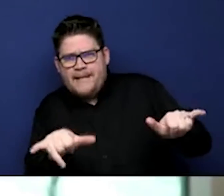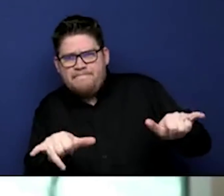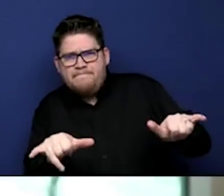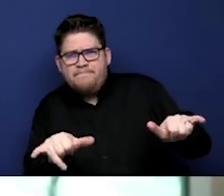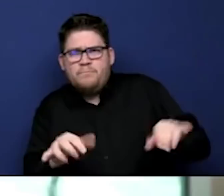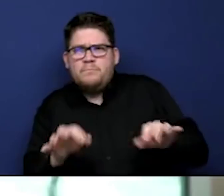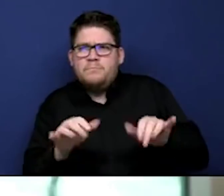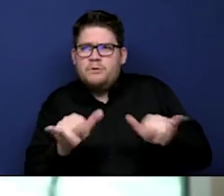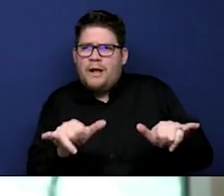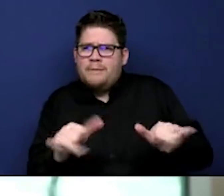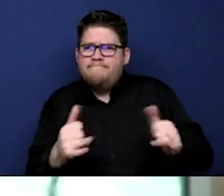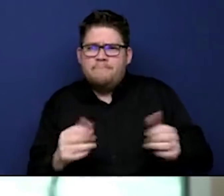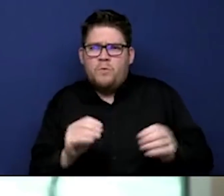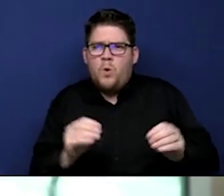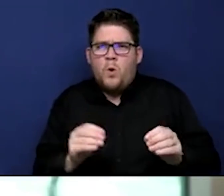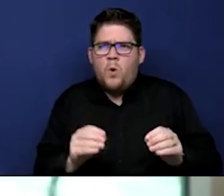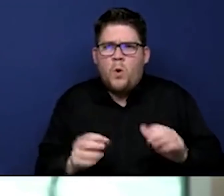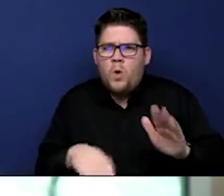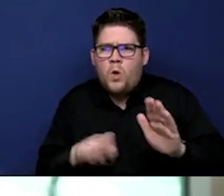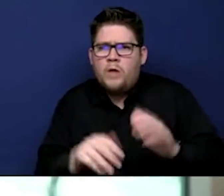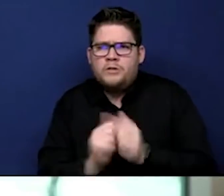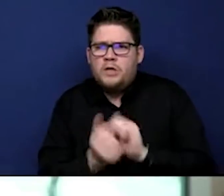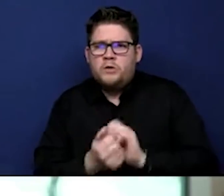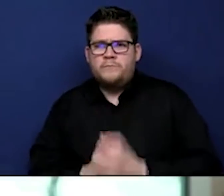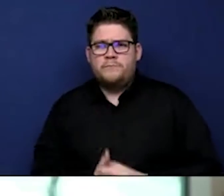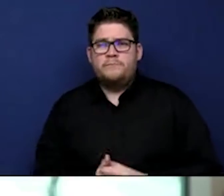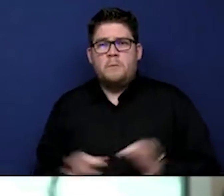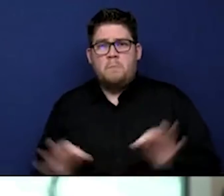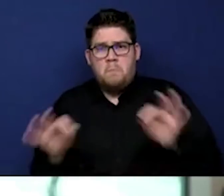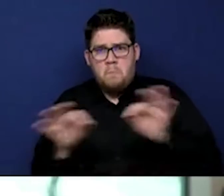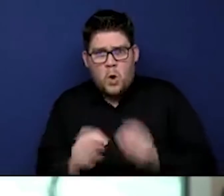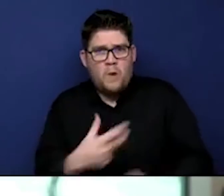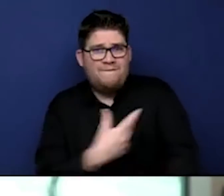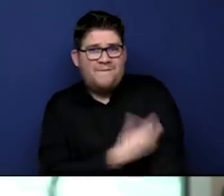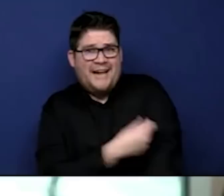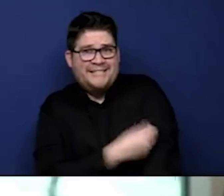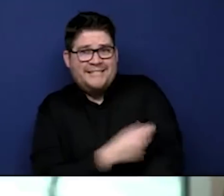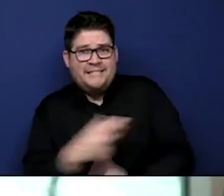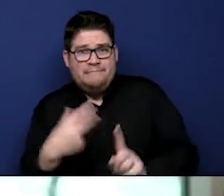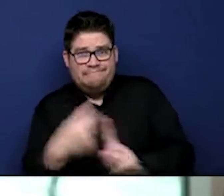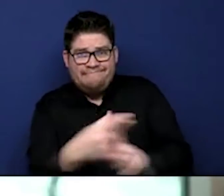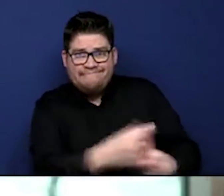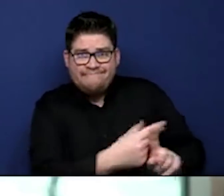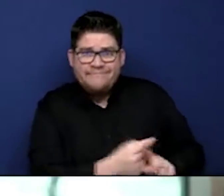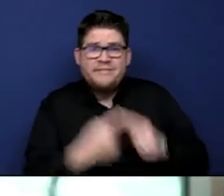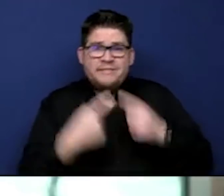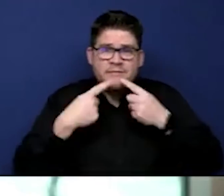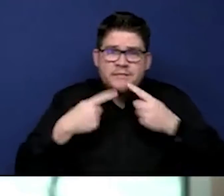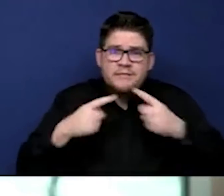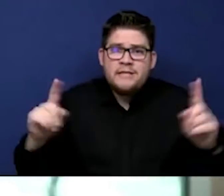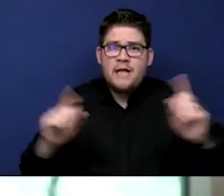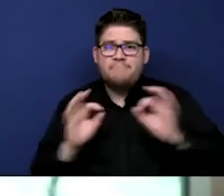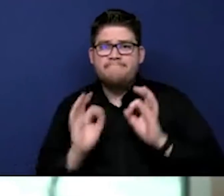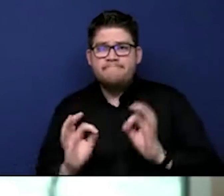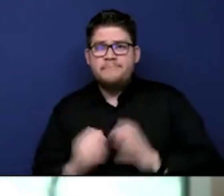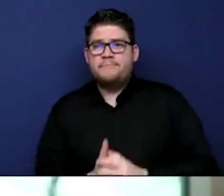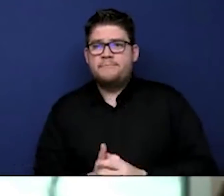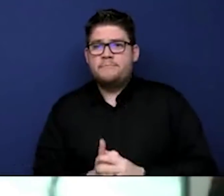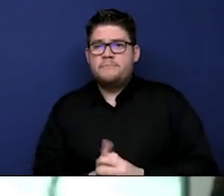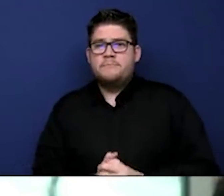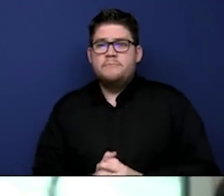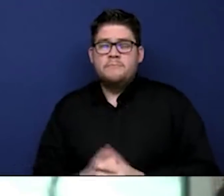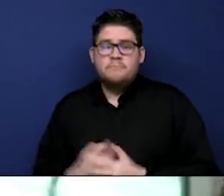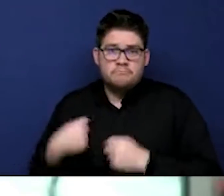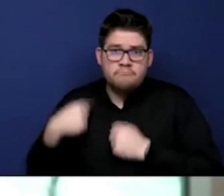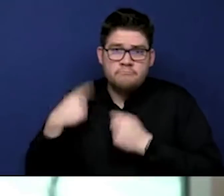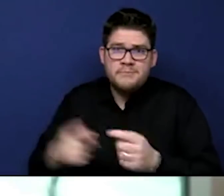vaccine programs are still going to be robust and strong, and one of the important things that we've done from the very beginning is ensure that we